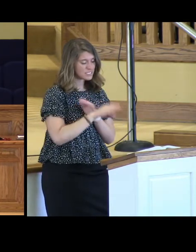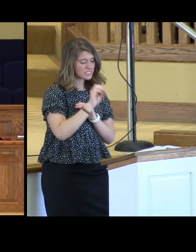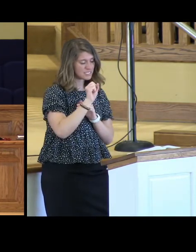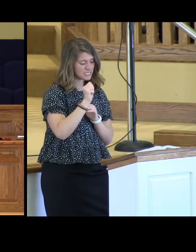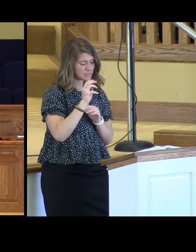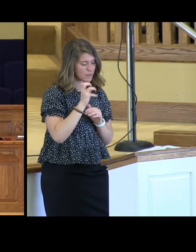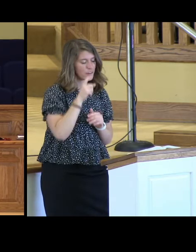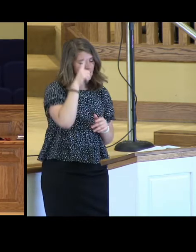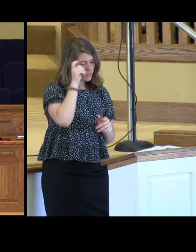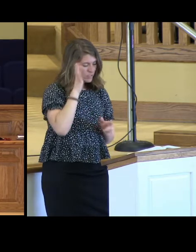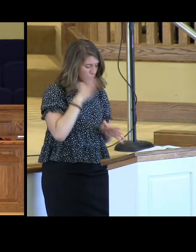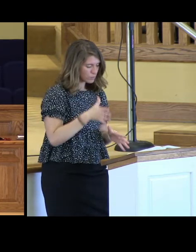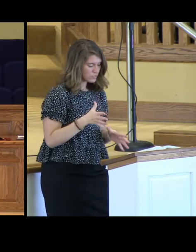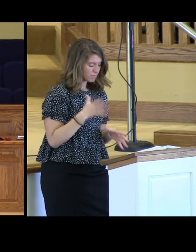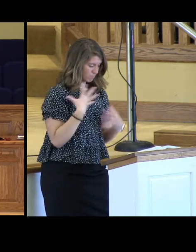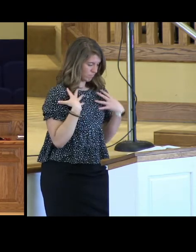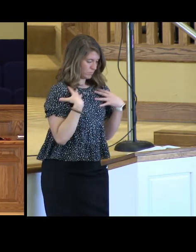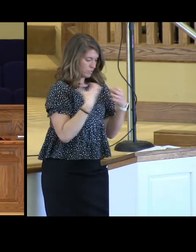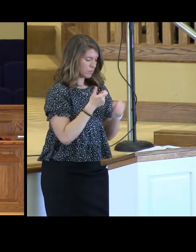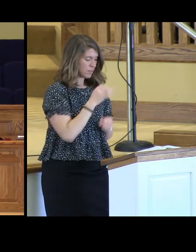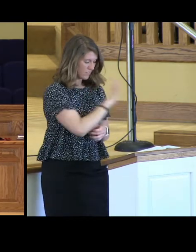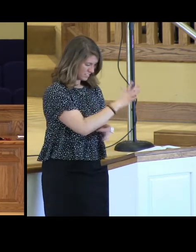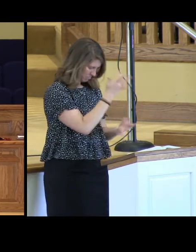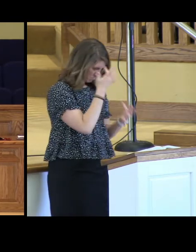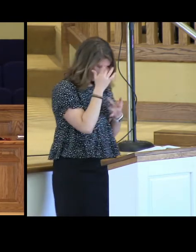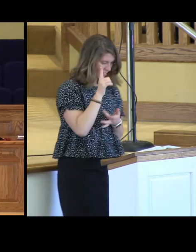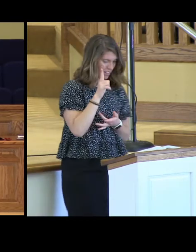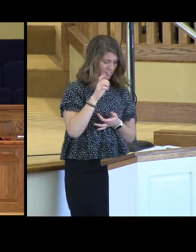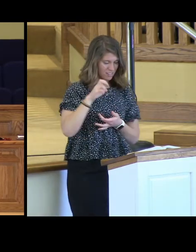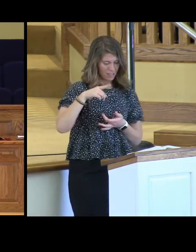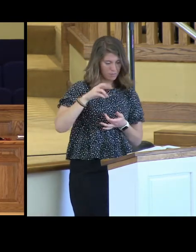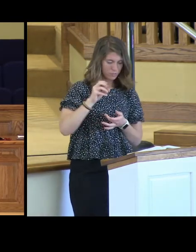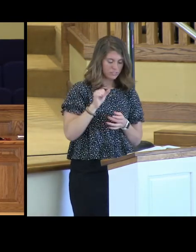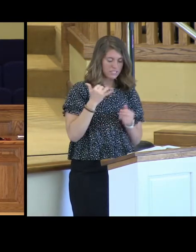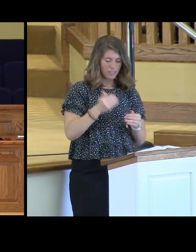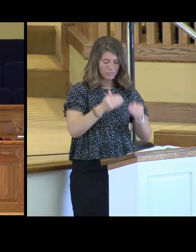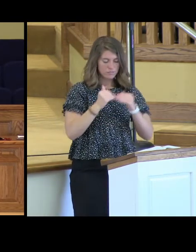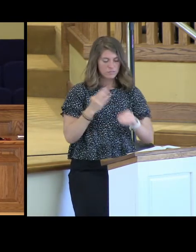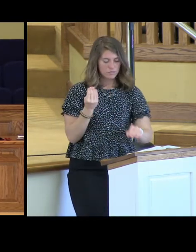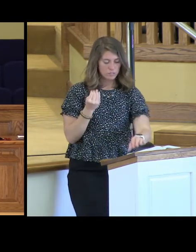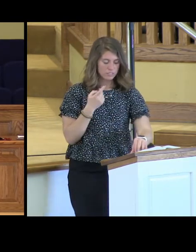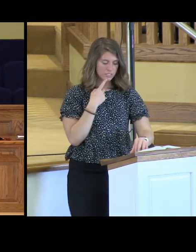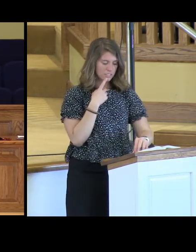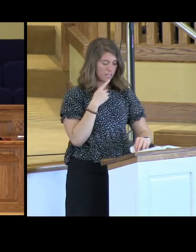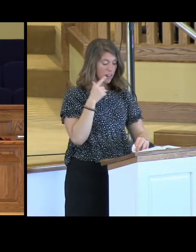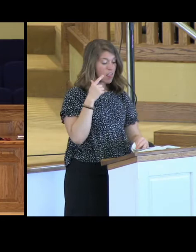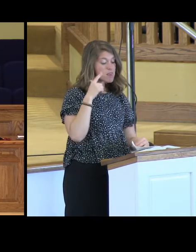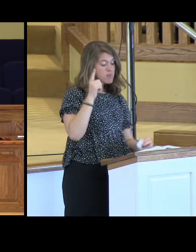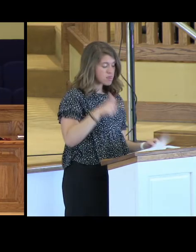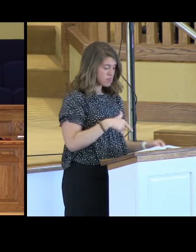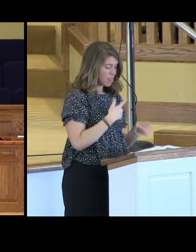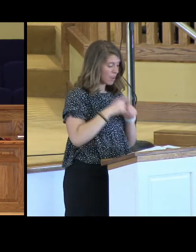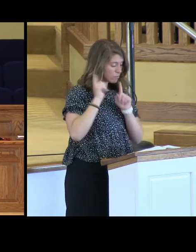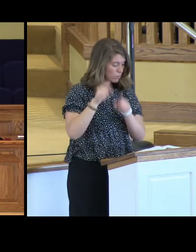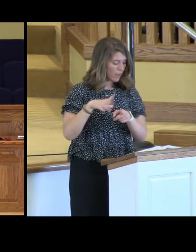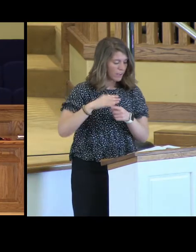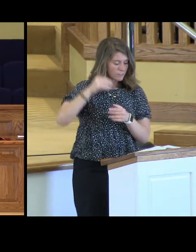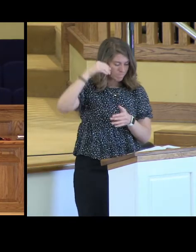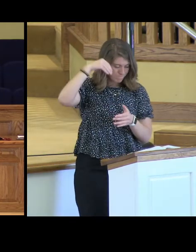he would recover him of his leprosy. And verse number 14, again, jump down a few verses. Then went he down and dipped